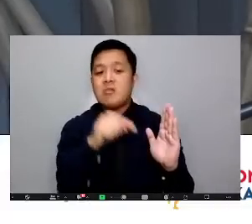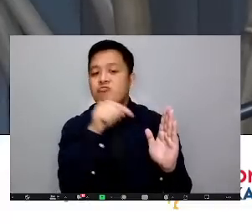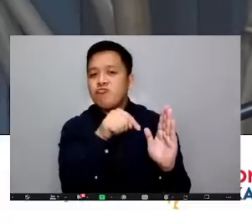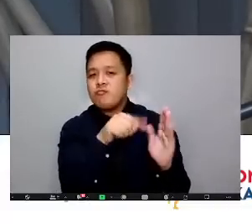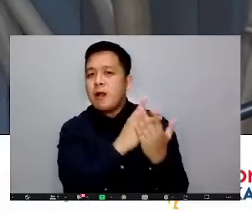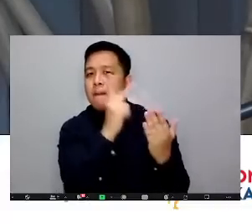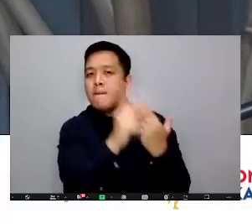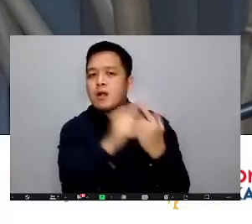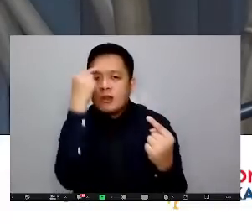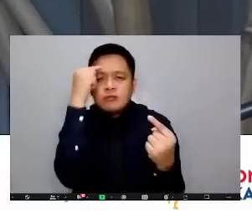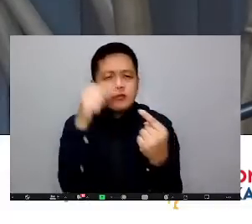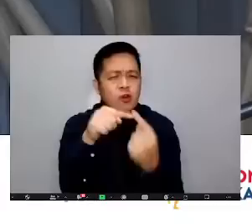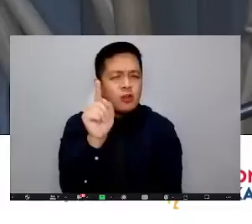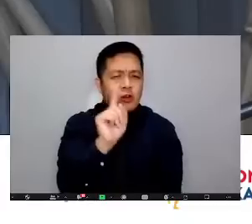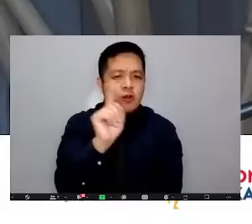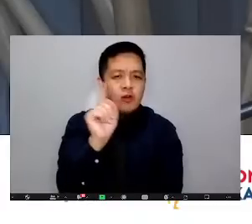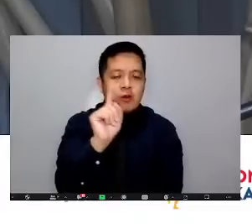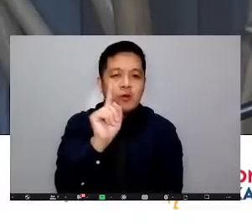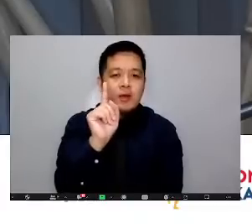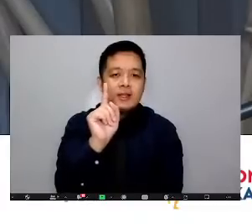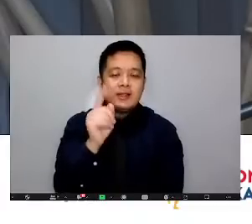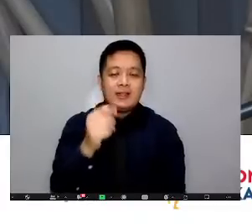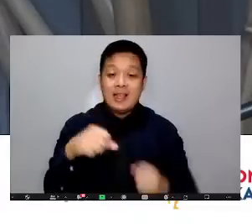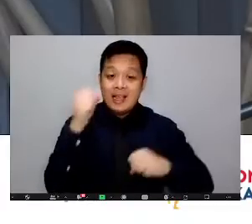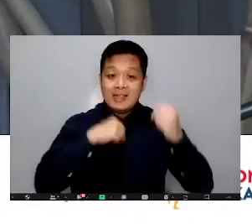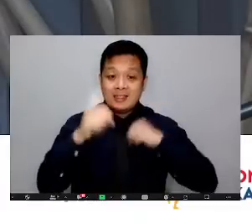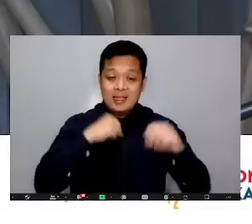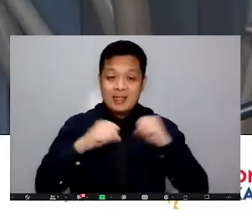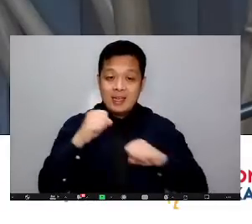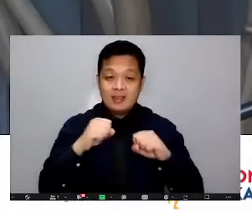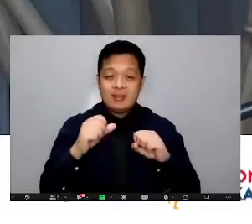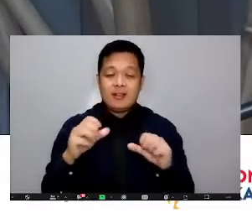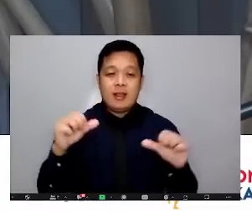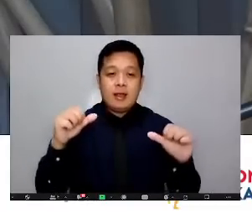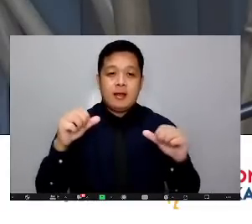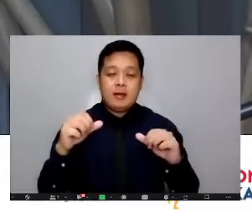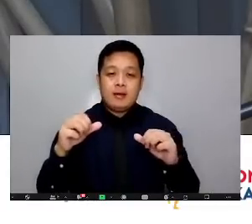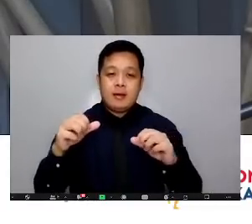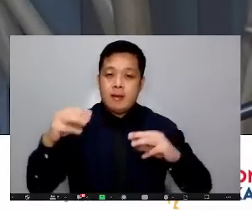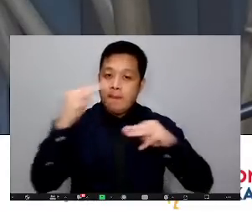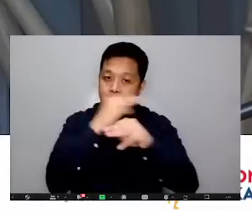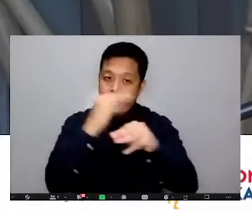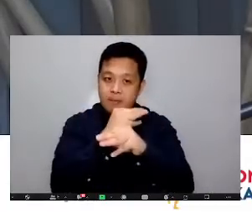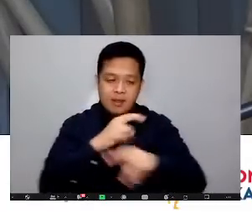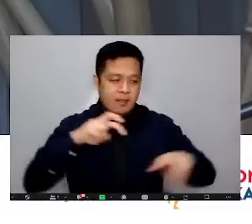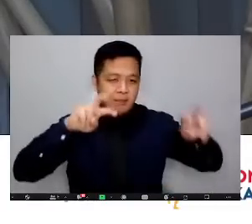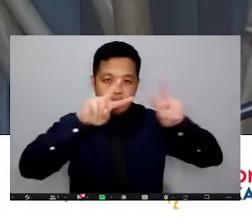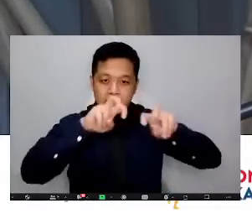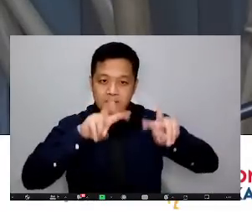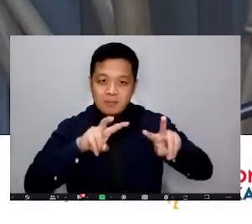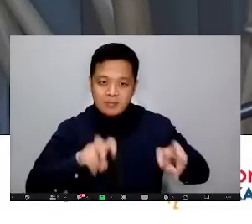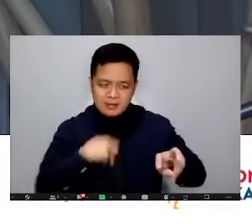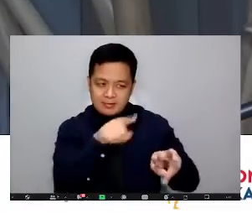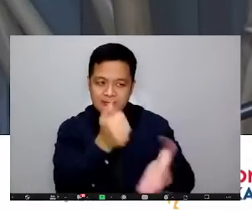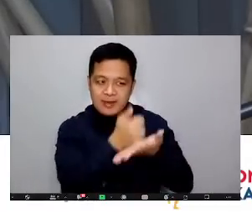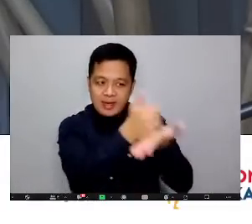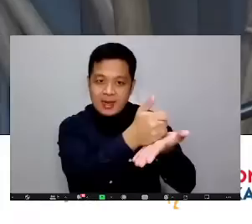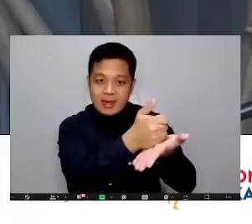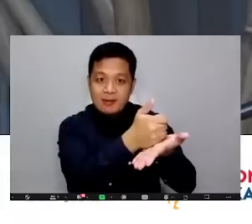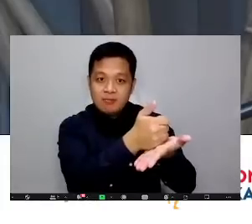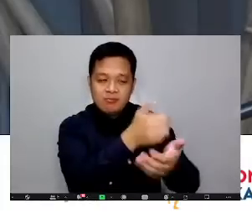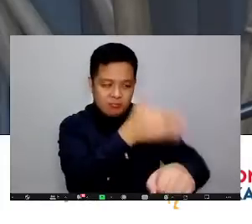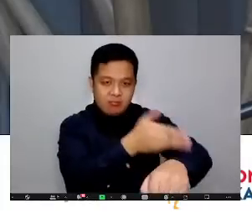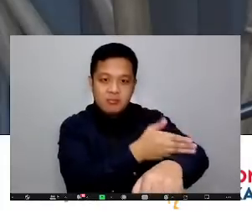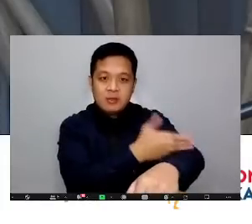with enhanced curriculum in science, math, and research, which is vital in the development of scientific inquiry and